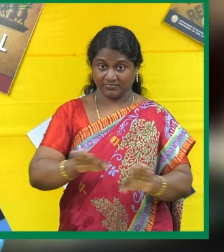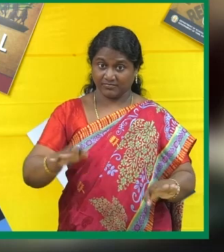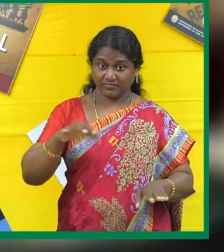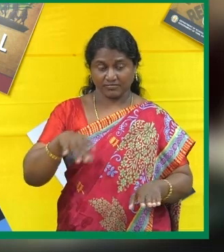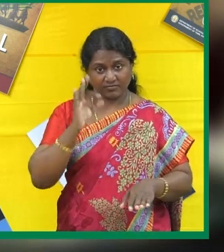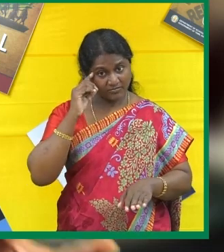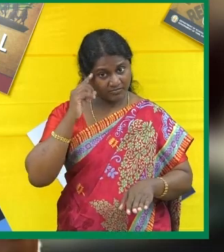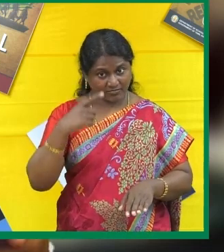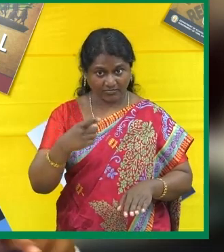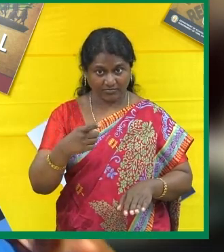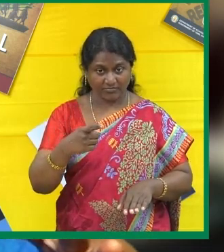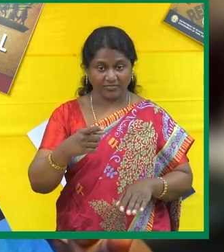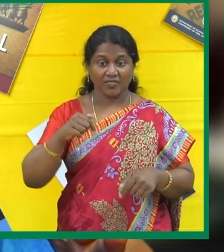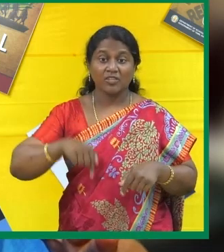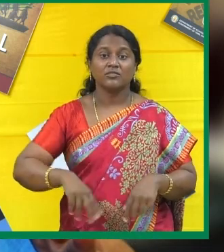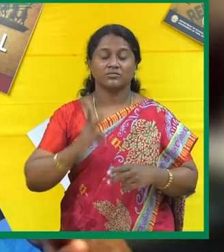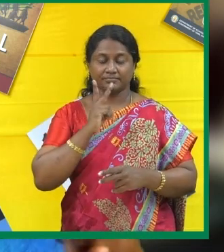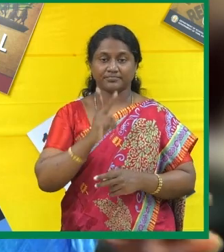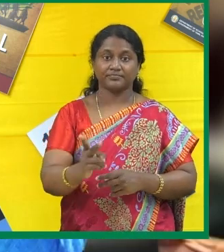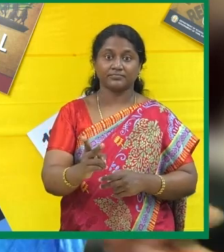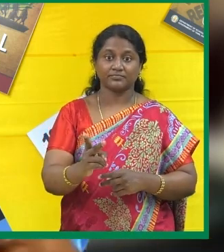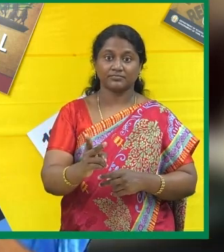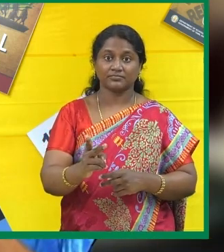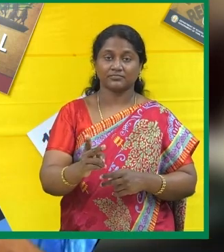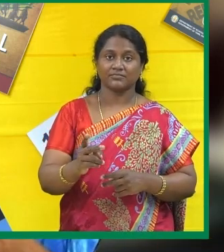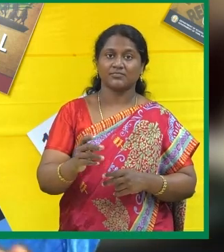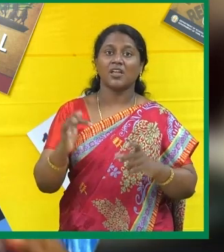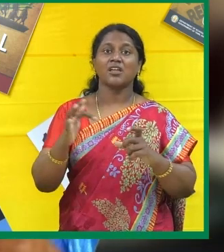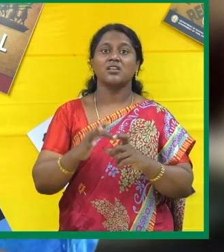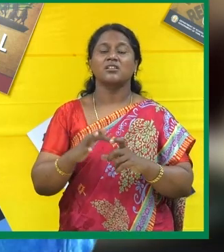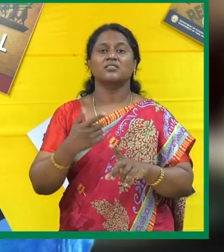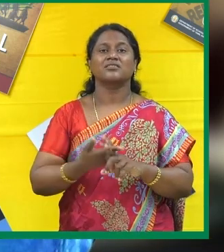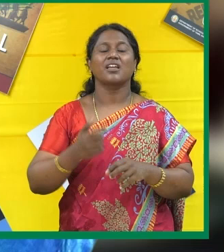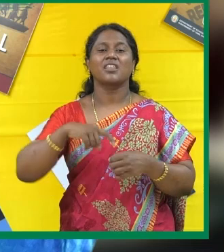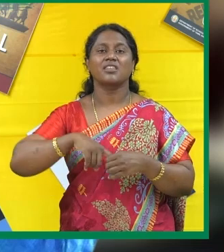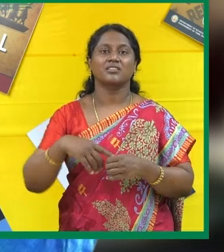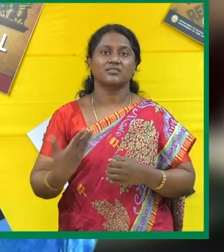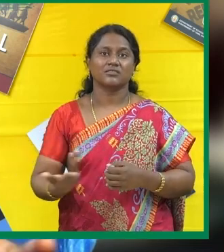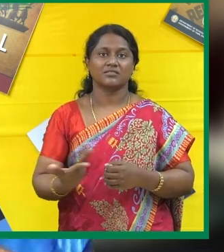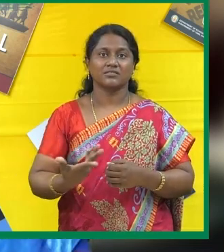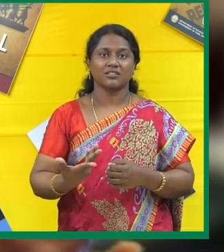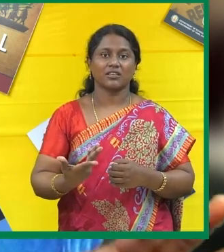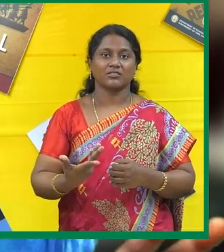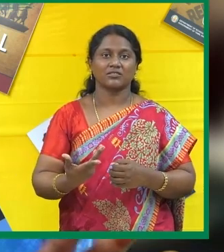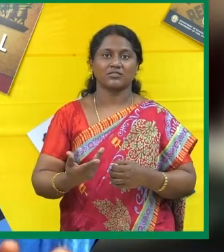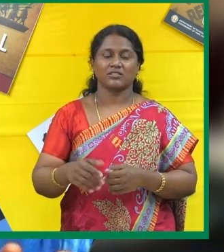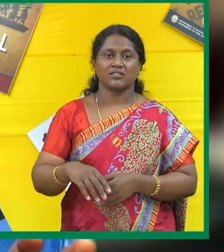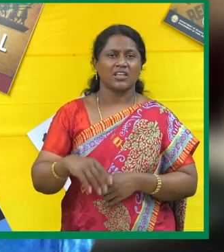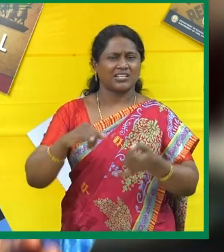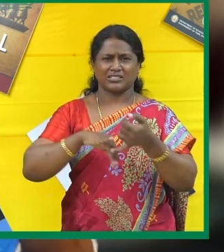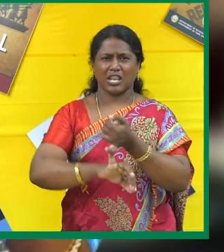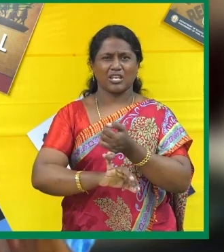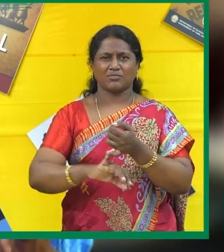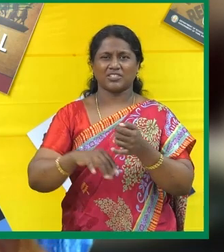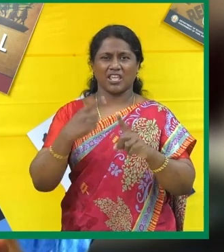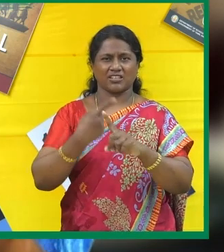you. Now we are going to see exam basis. What are the questions will be asked? Here no synonyms, antonyms and